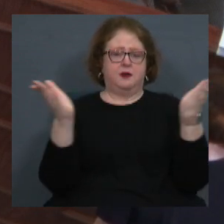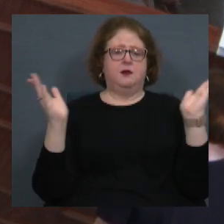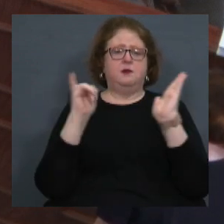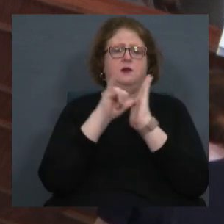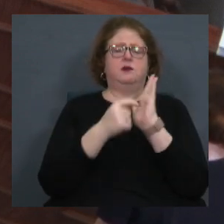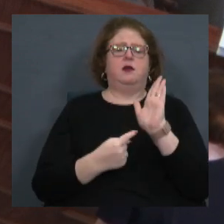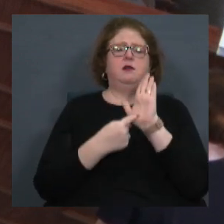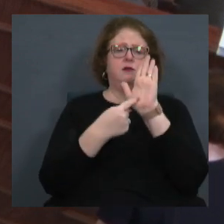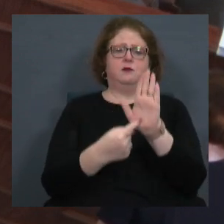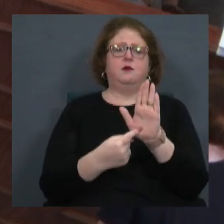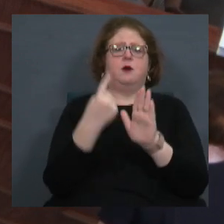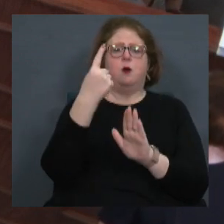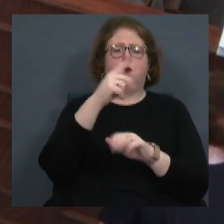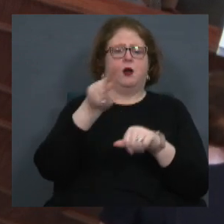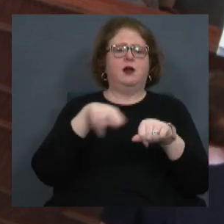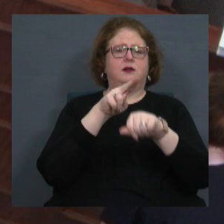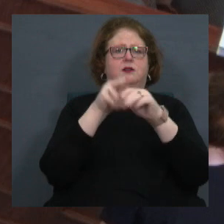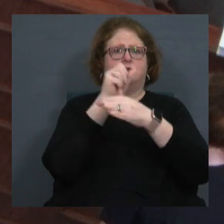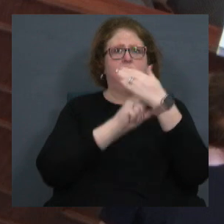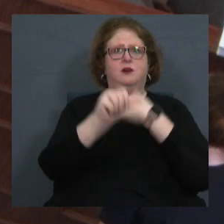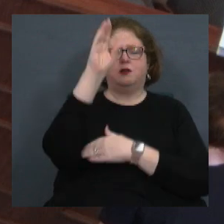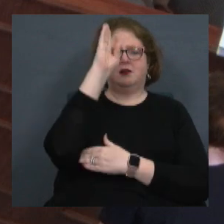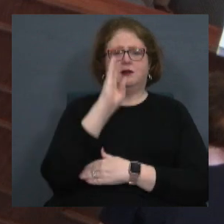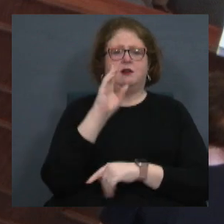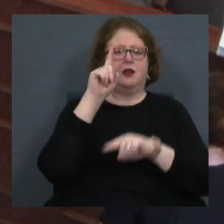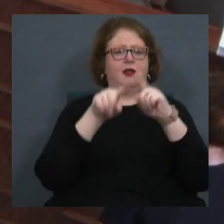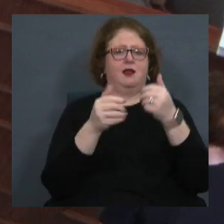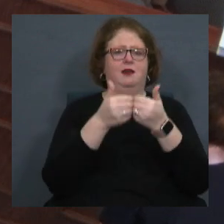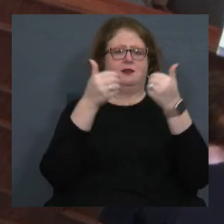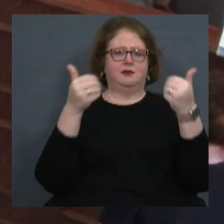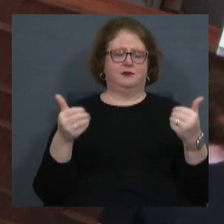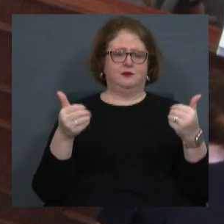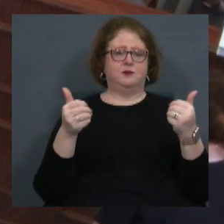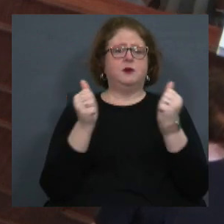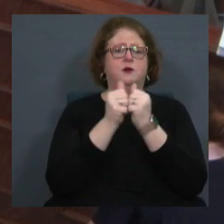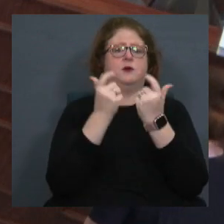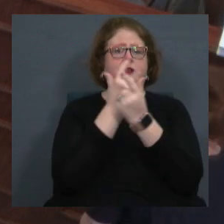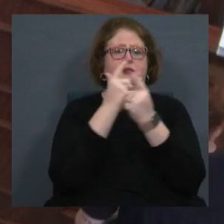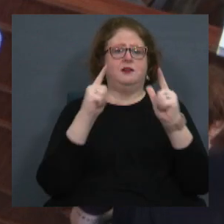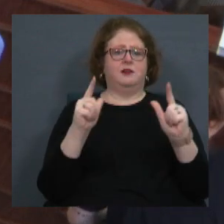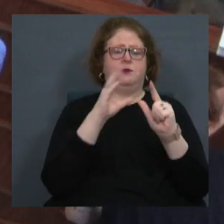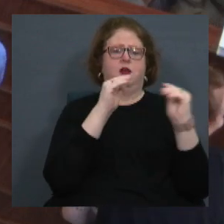nation, under God, indivisible, with liberty and justice for all.